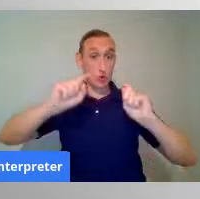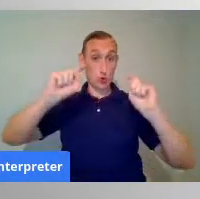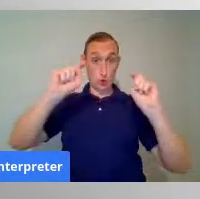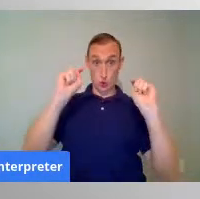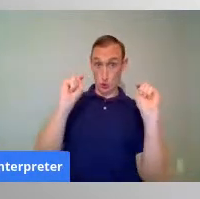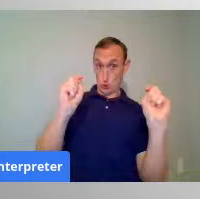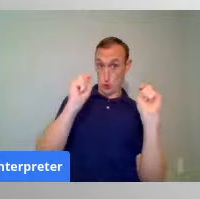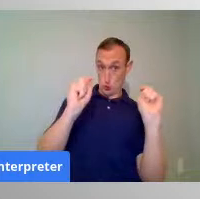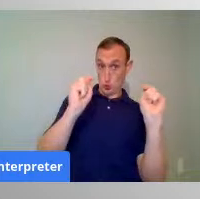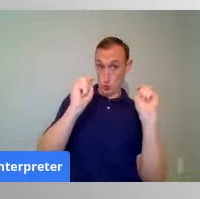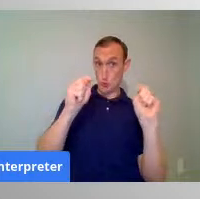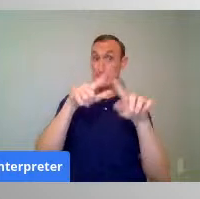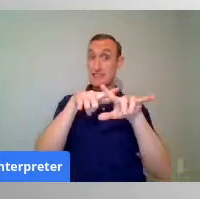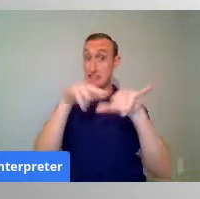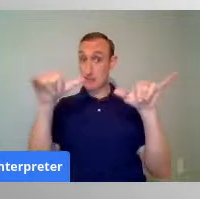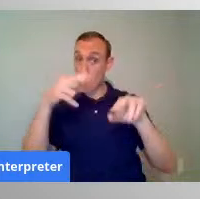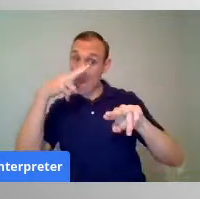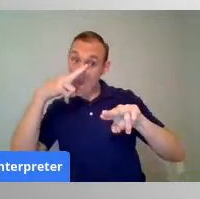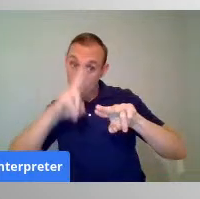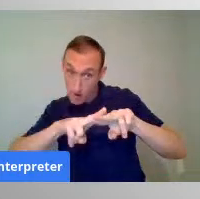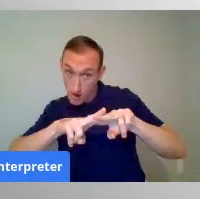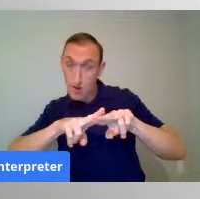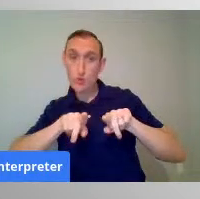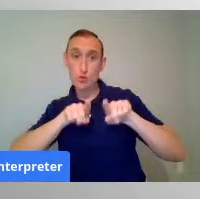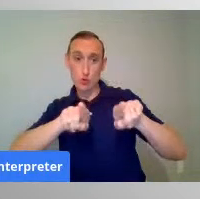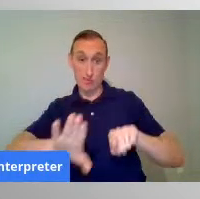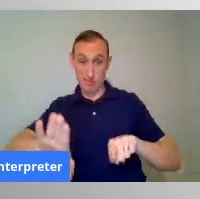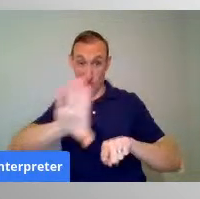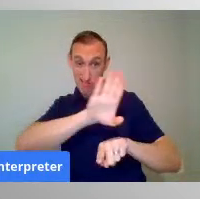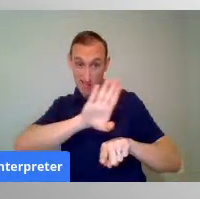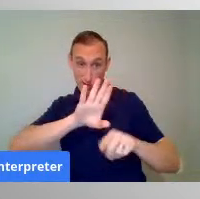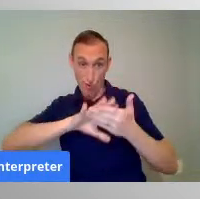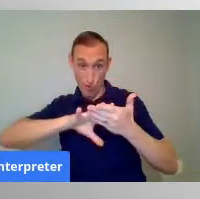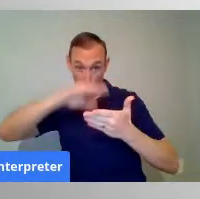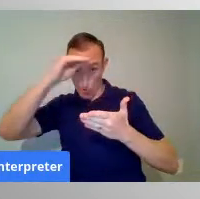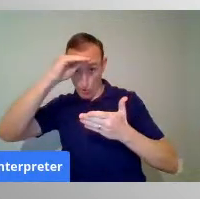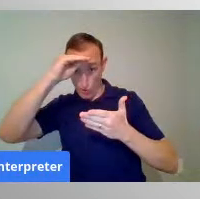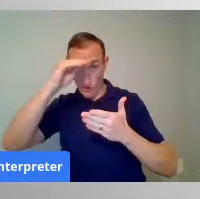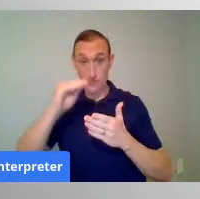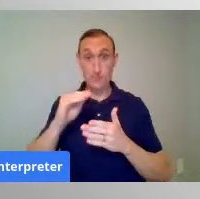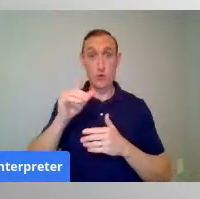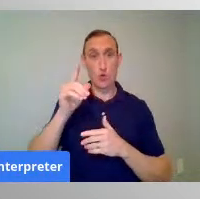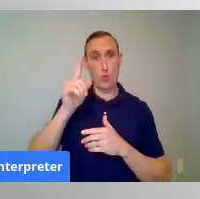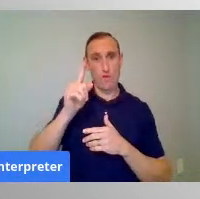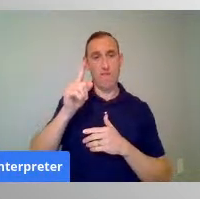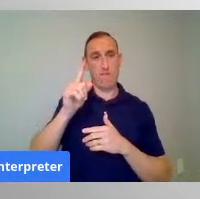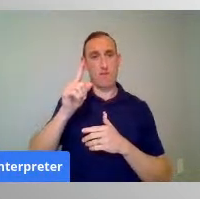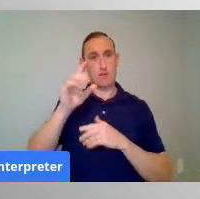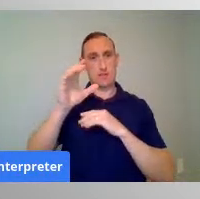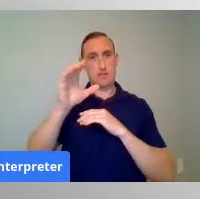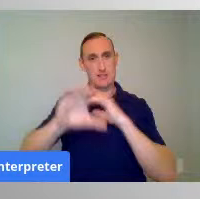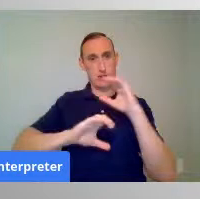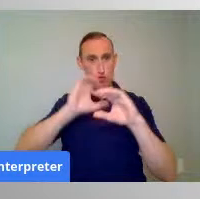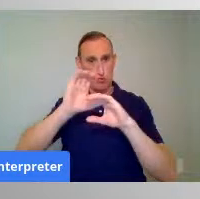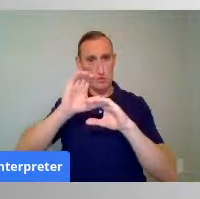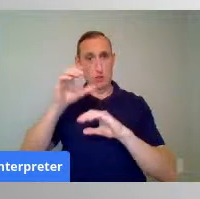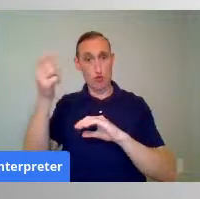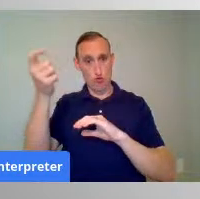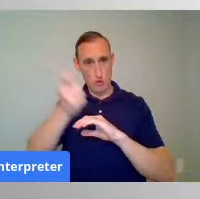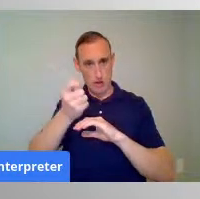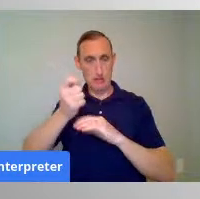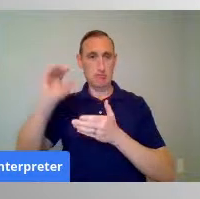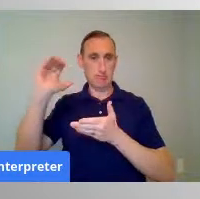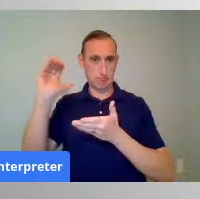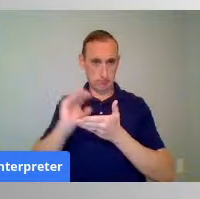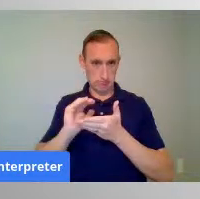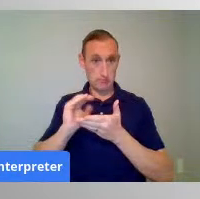it fun while they're learning. There was a decline of our 21st century grant. High school did have a grant